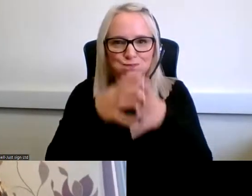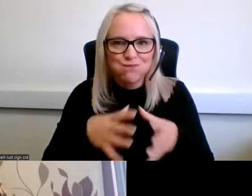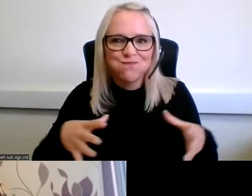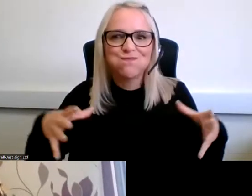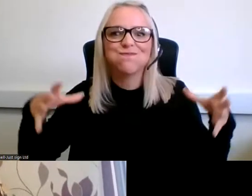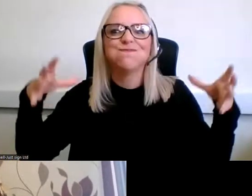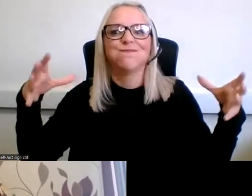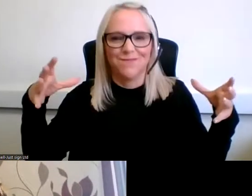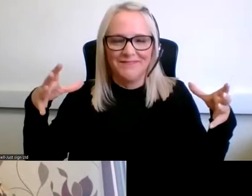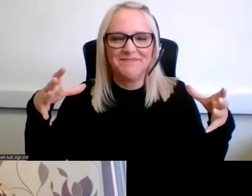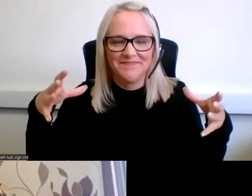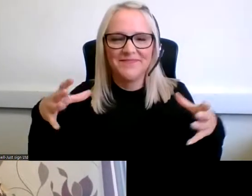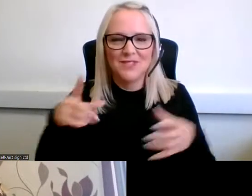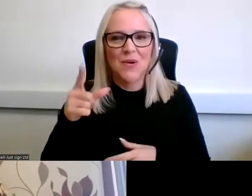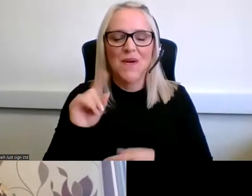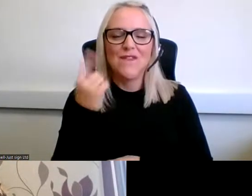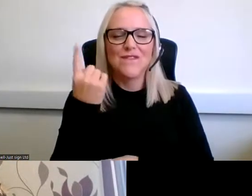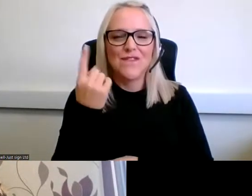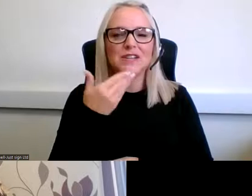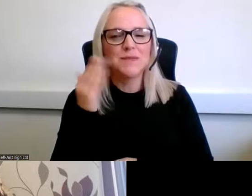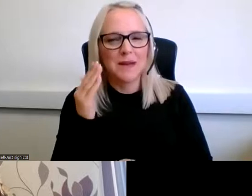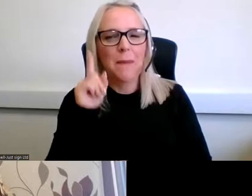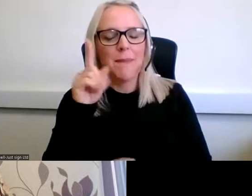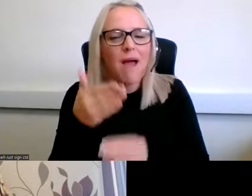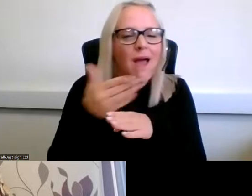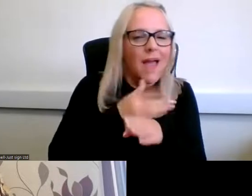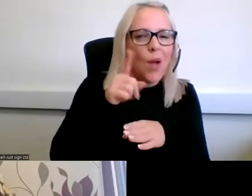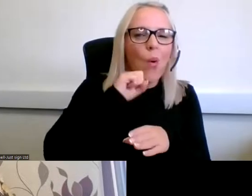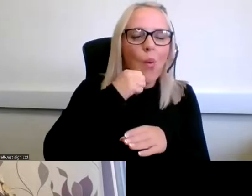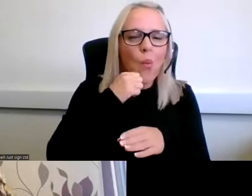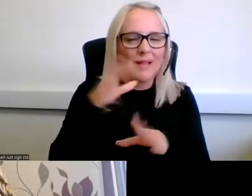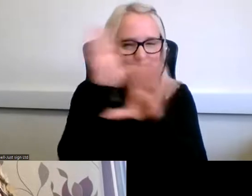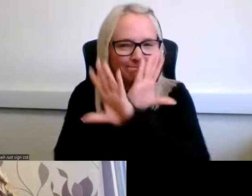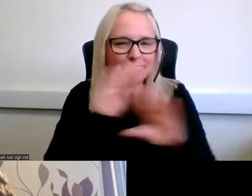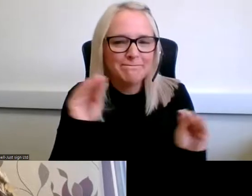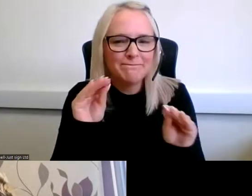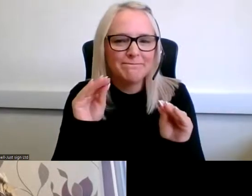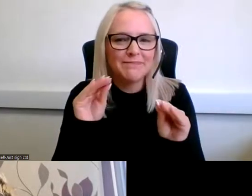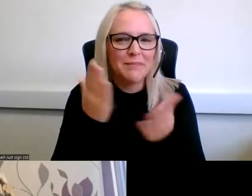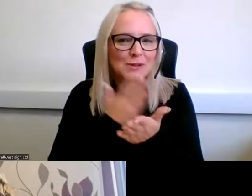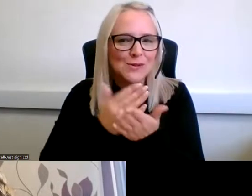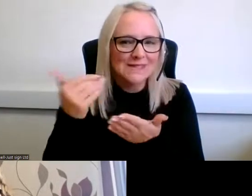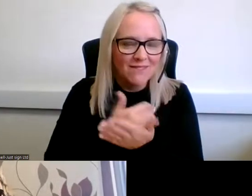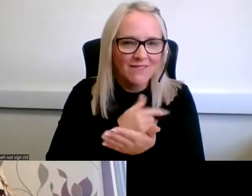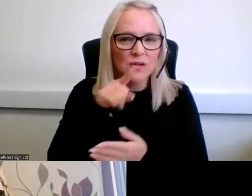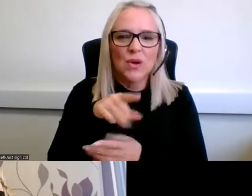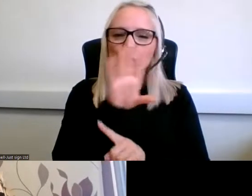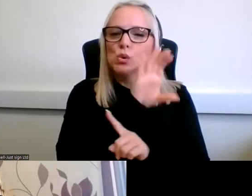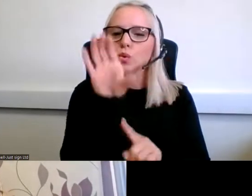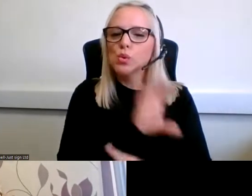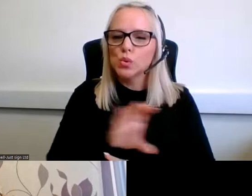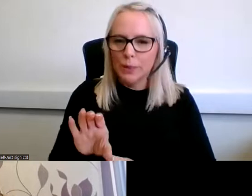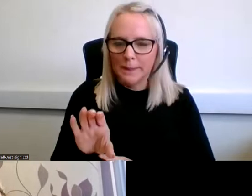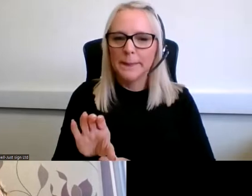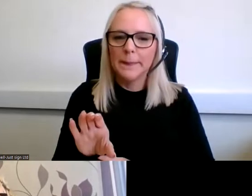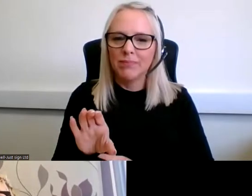hear from our first speaker, a quick few housekeeping rules. We're in a Zoom meeting space, so hopefully that will enable you all to formally and